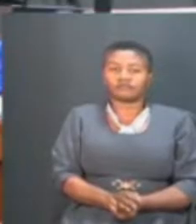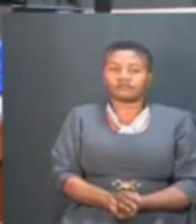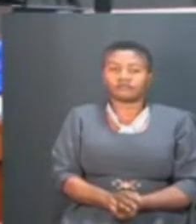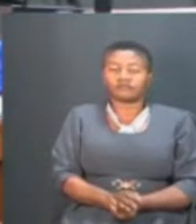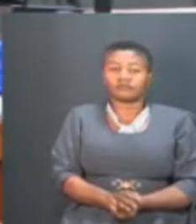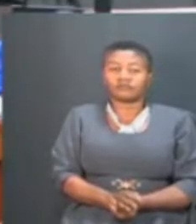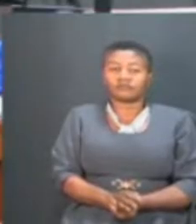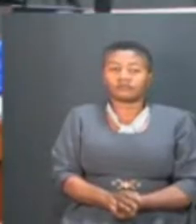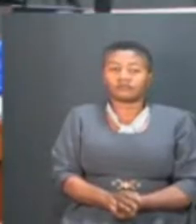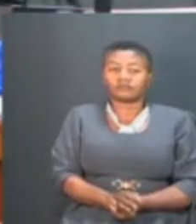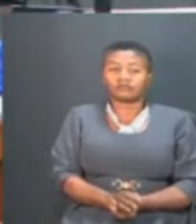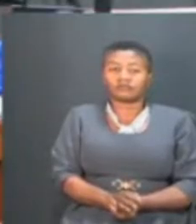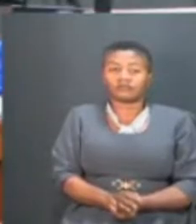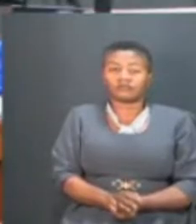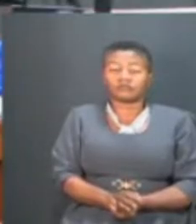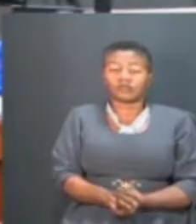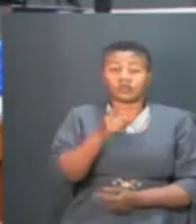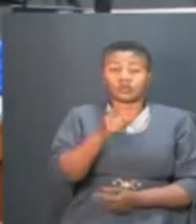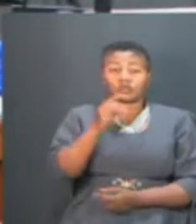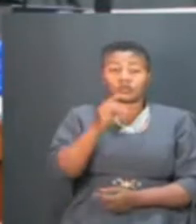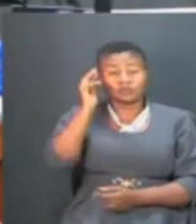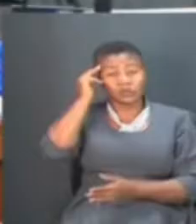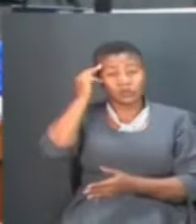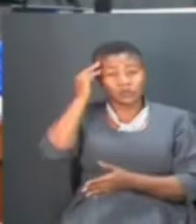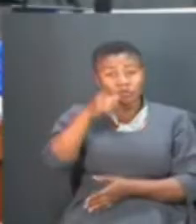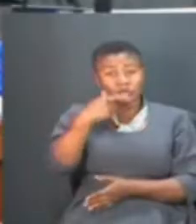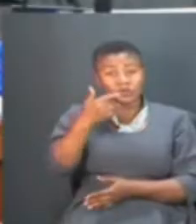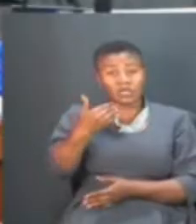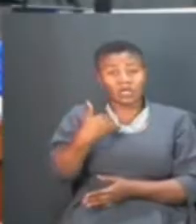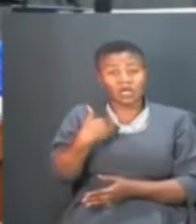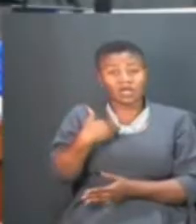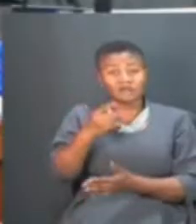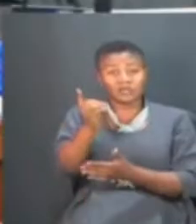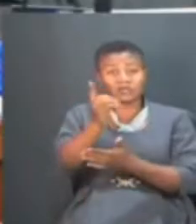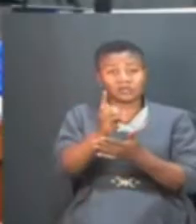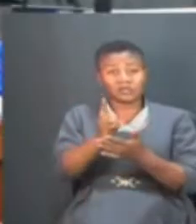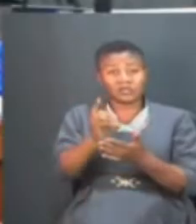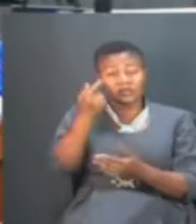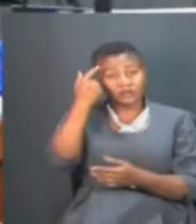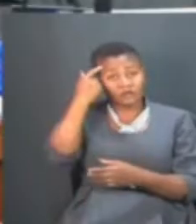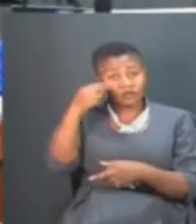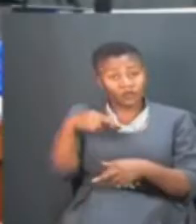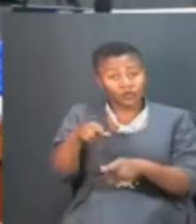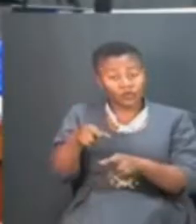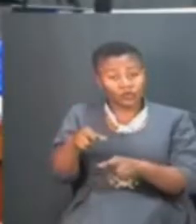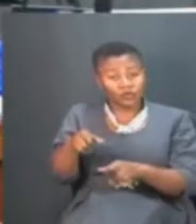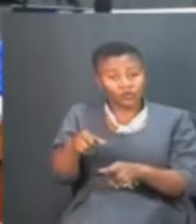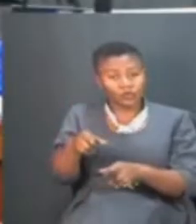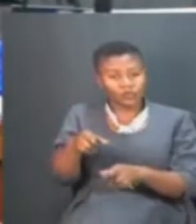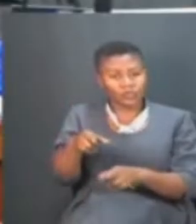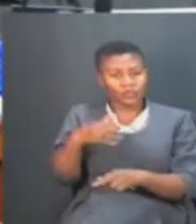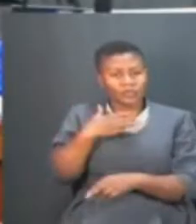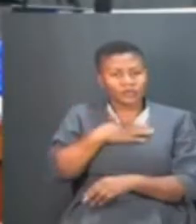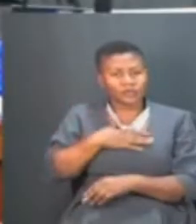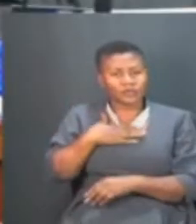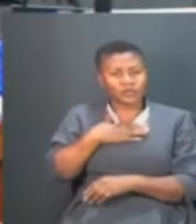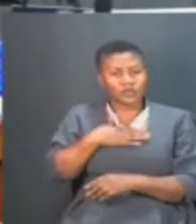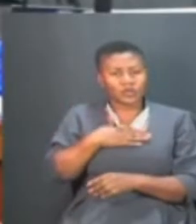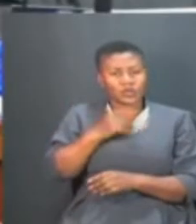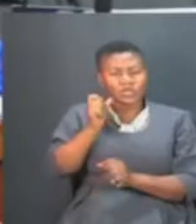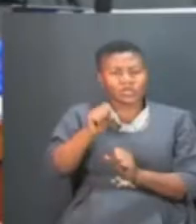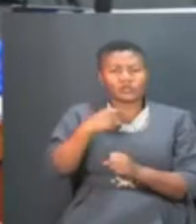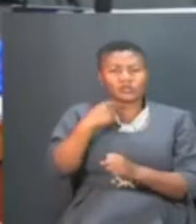Minister, you said there are designs for the road. Can you please give me when a schedule will